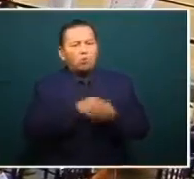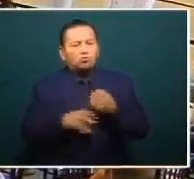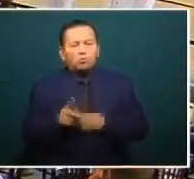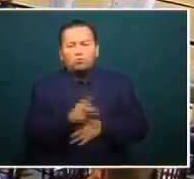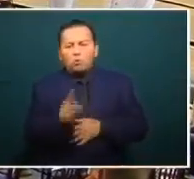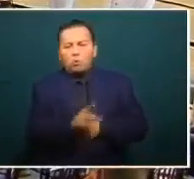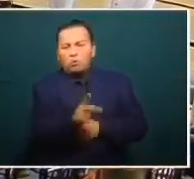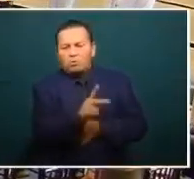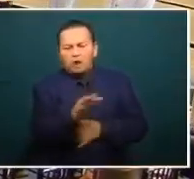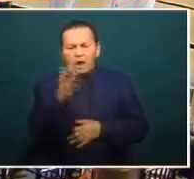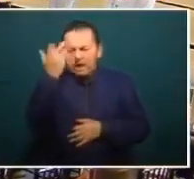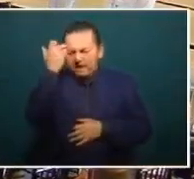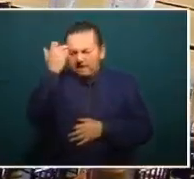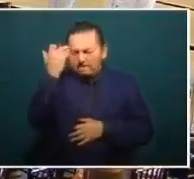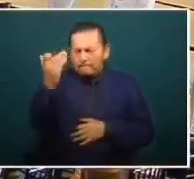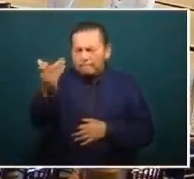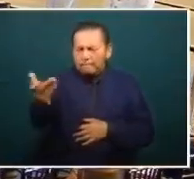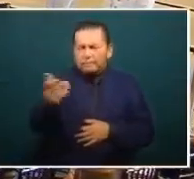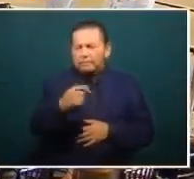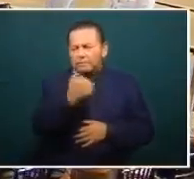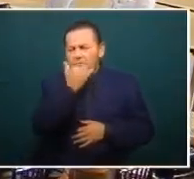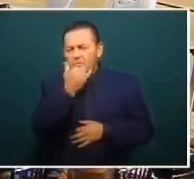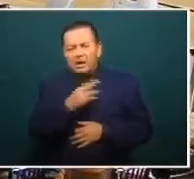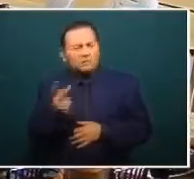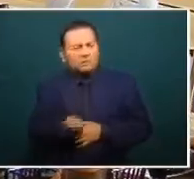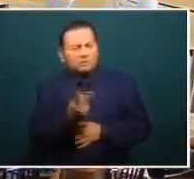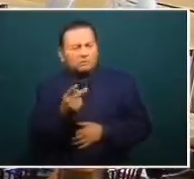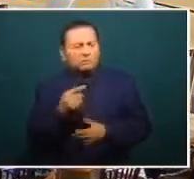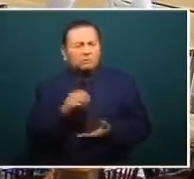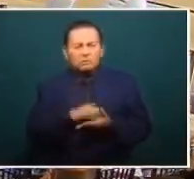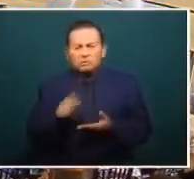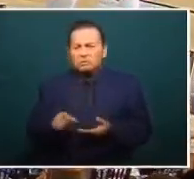in the towns of origin.